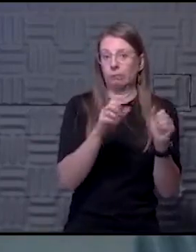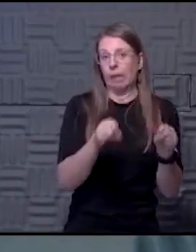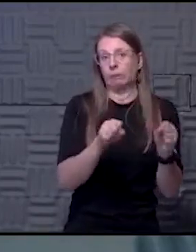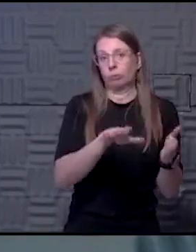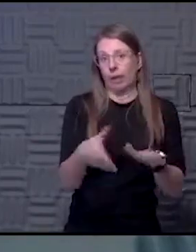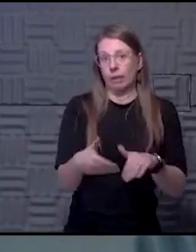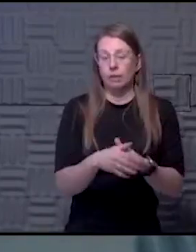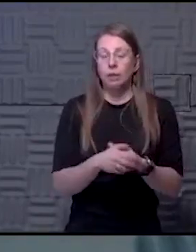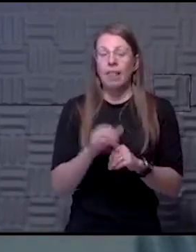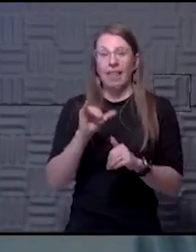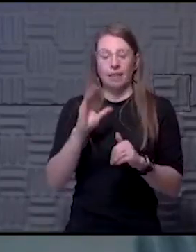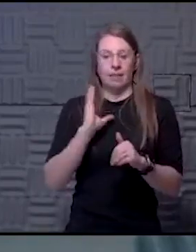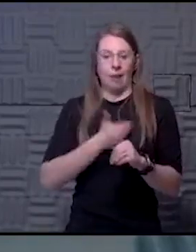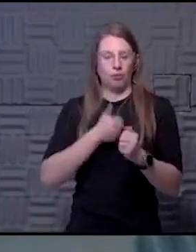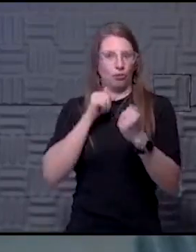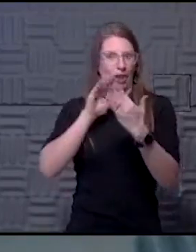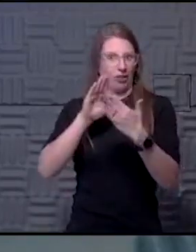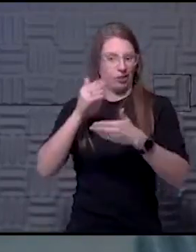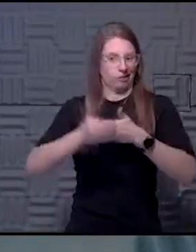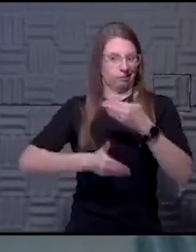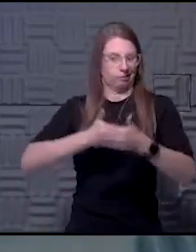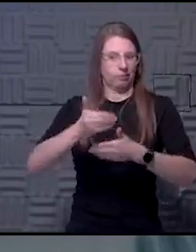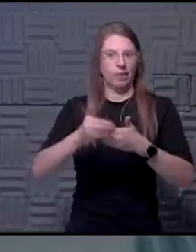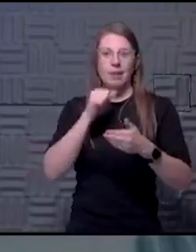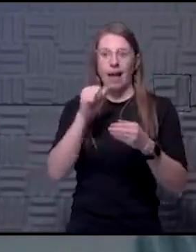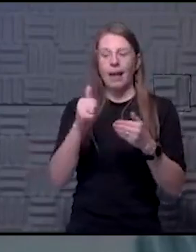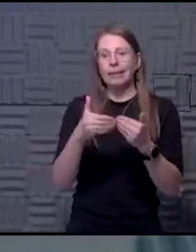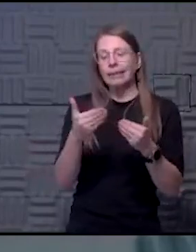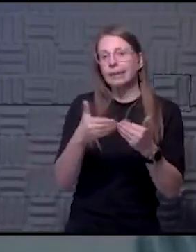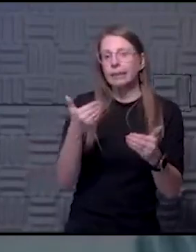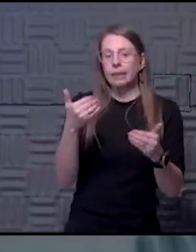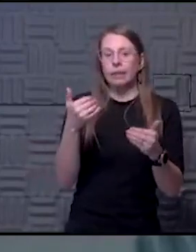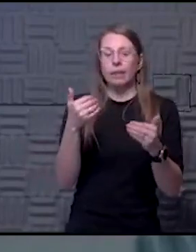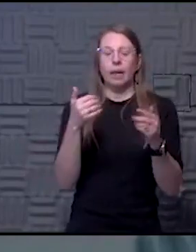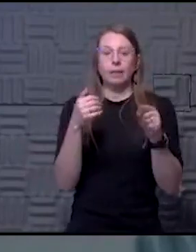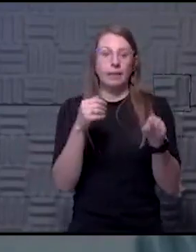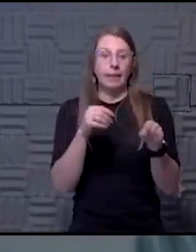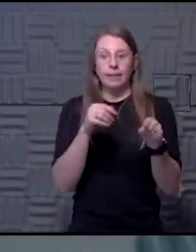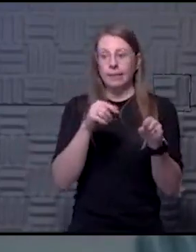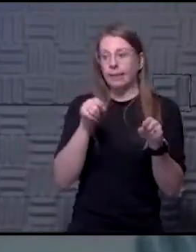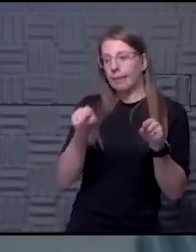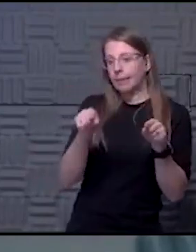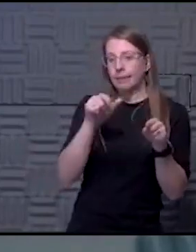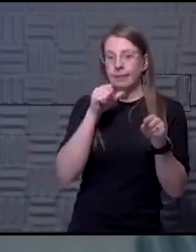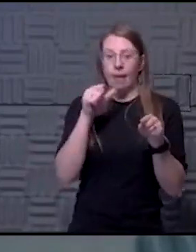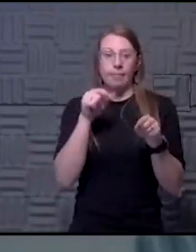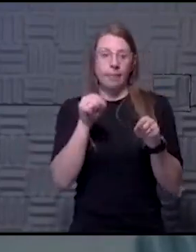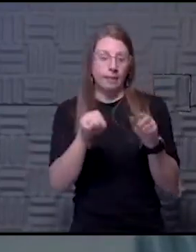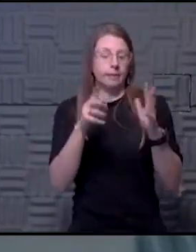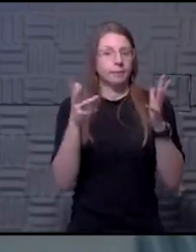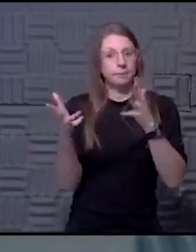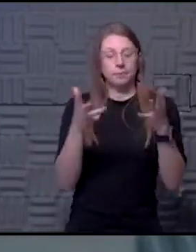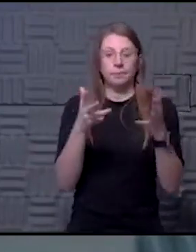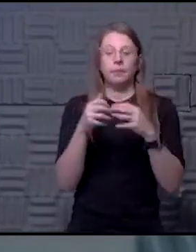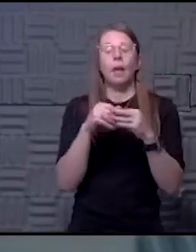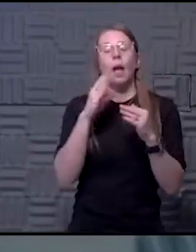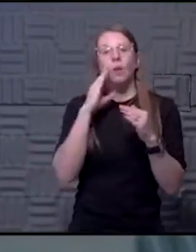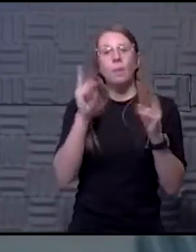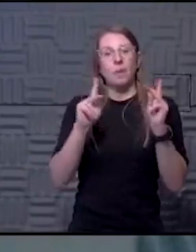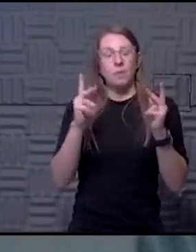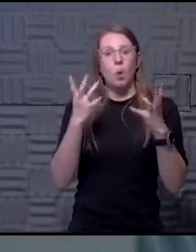so it isn't actually just as easy as bright lines, although I know everybody wants it to be that way because that's